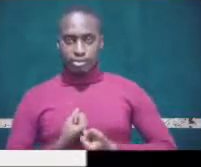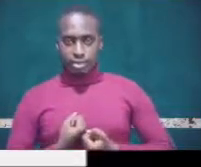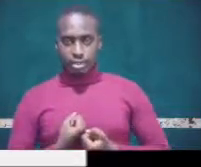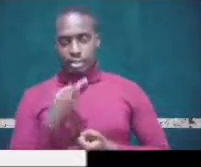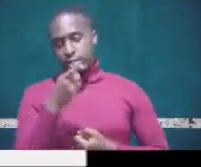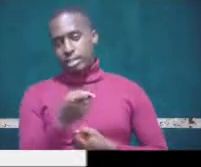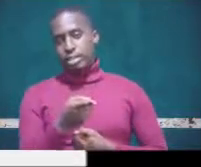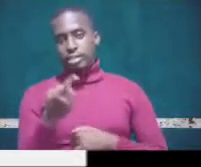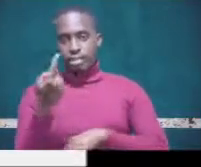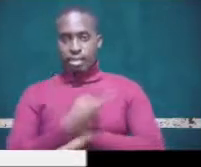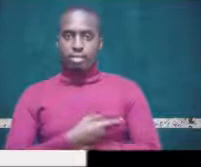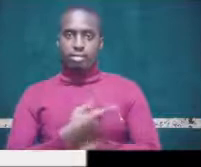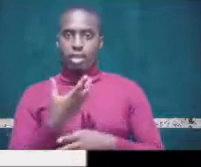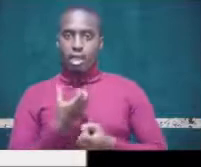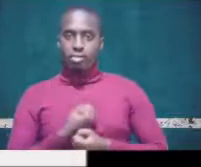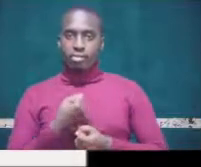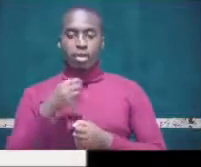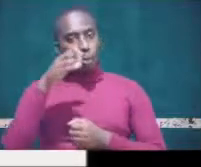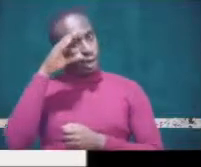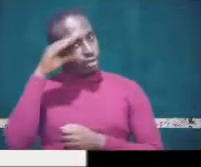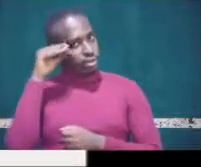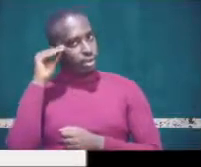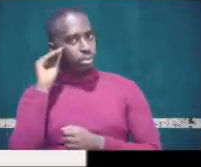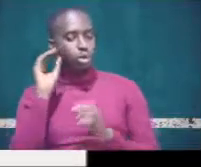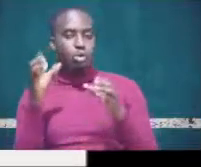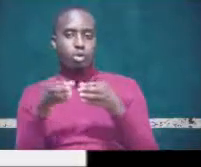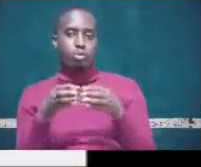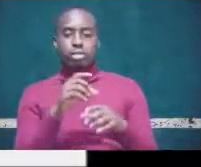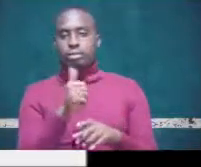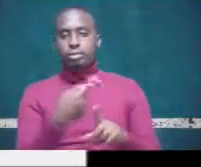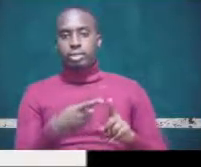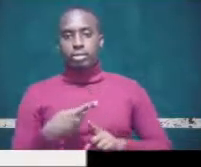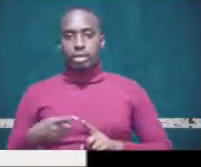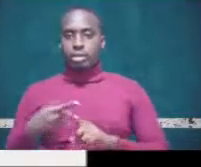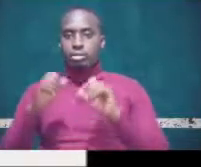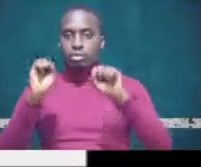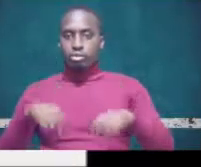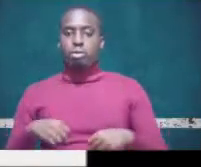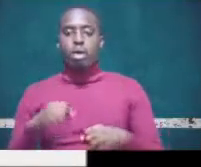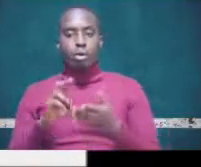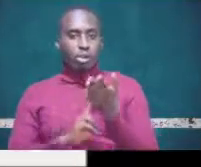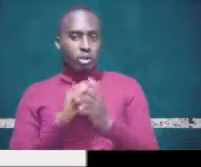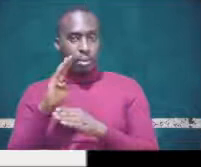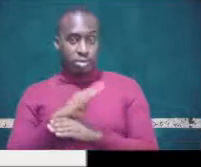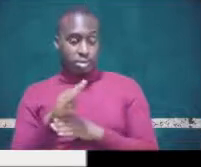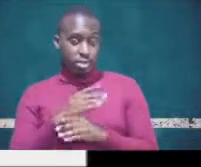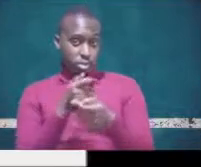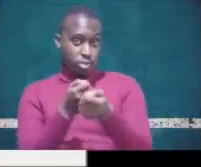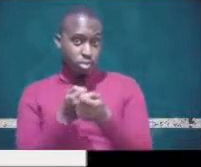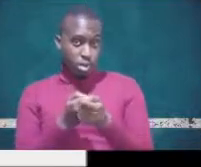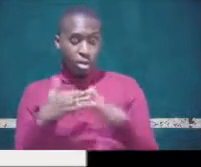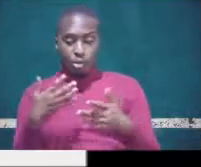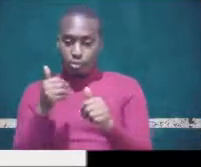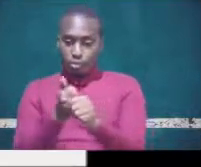these days, we have these WhatsApp groups and whatever. That one can also be used by the business to trap or to